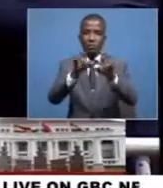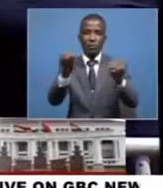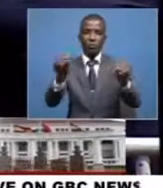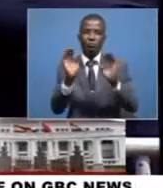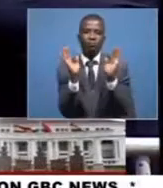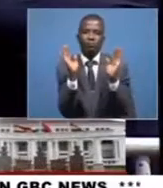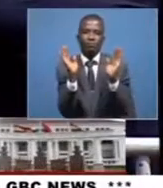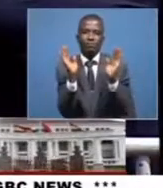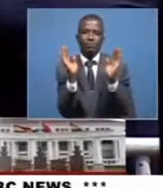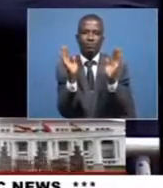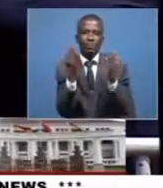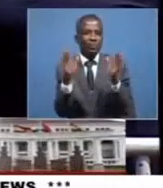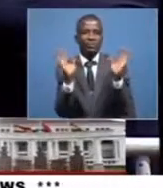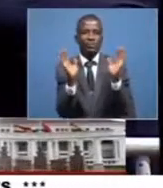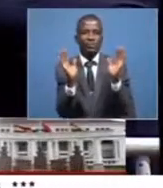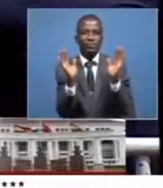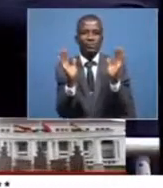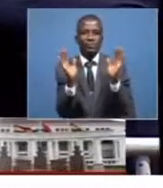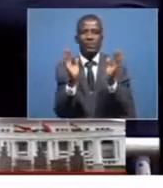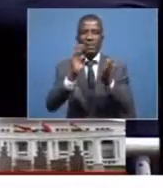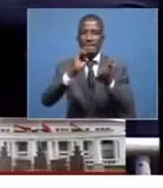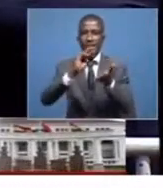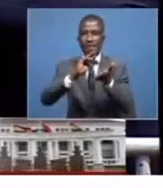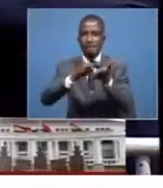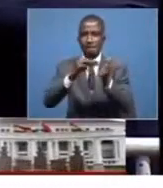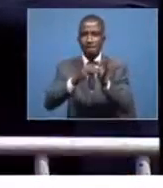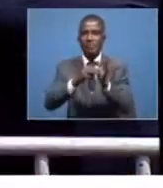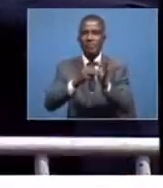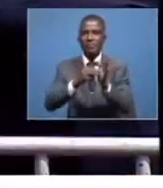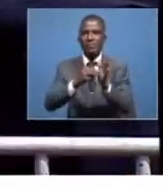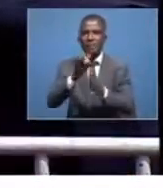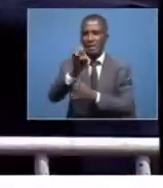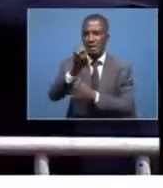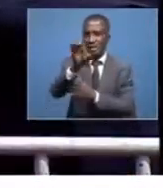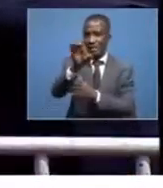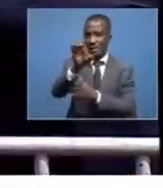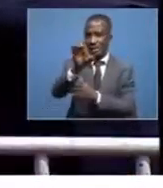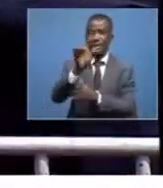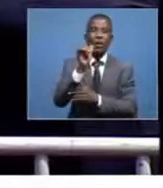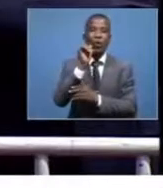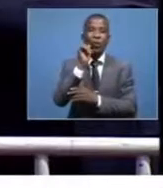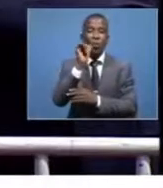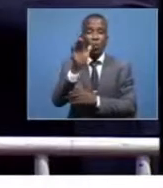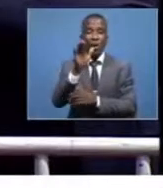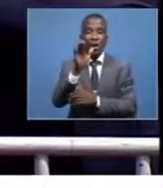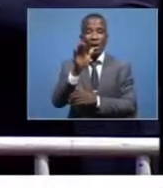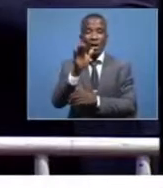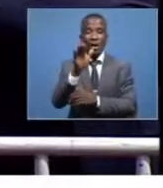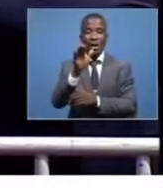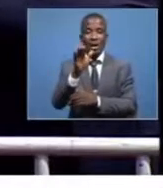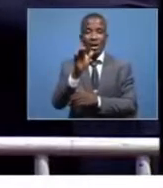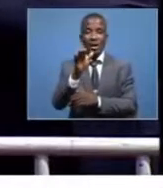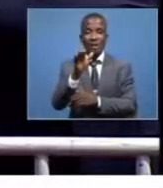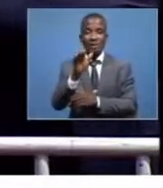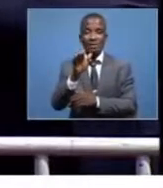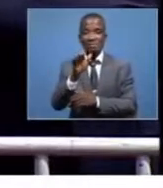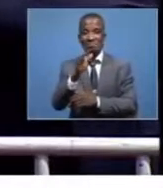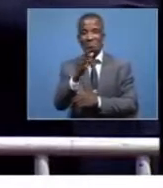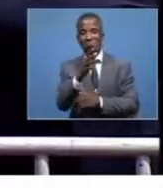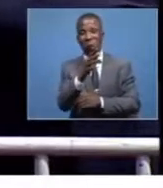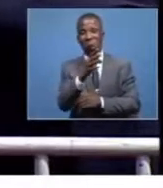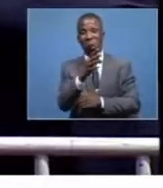means is that, or what that meant was that the chairperson, Jean Mensah,